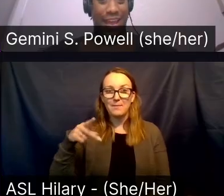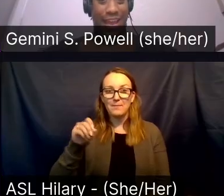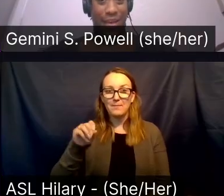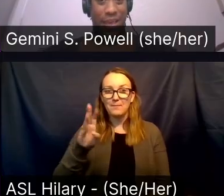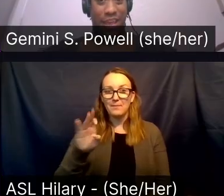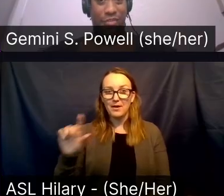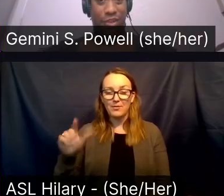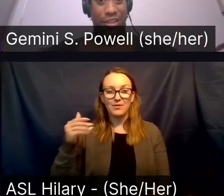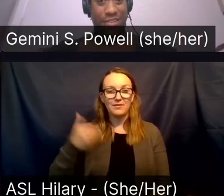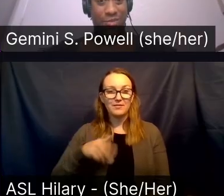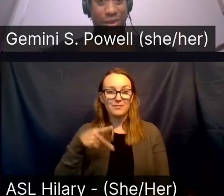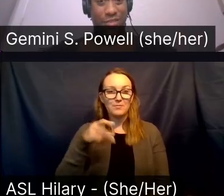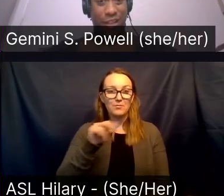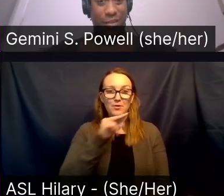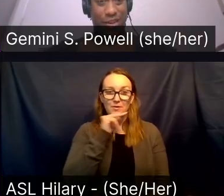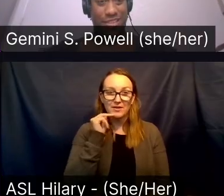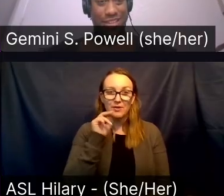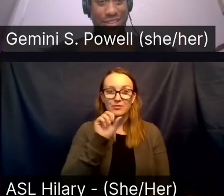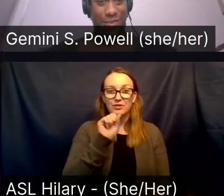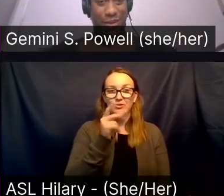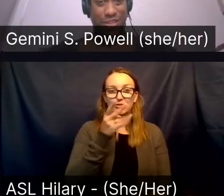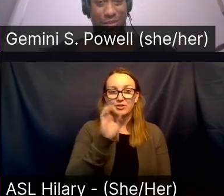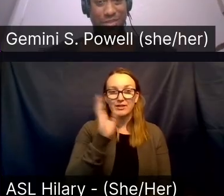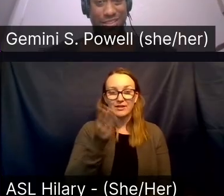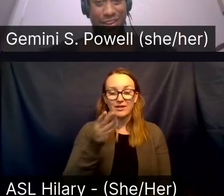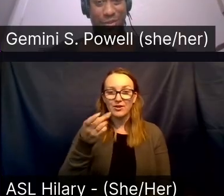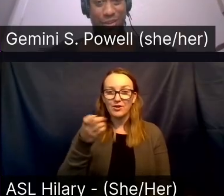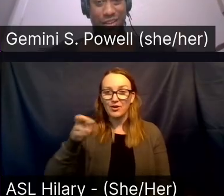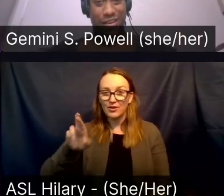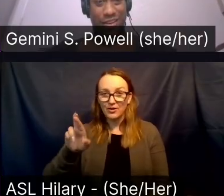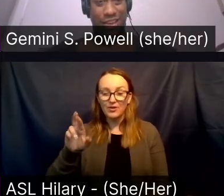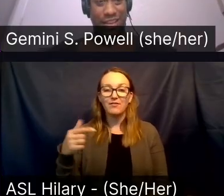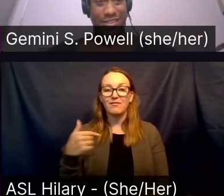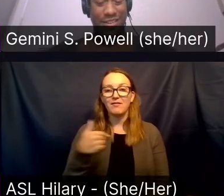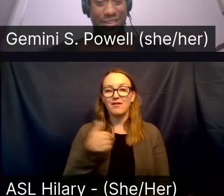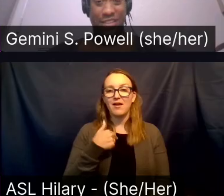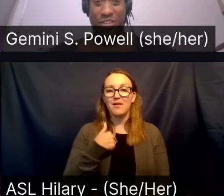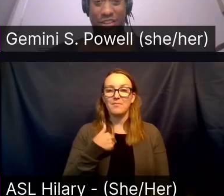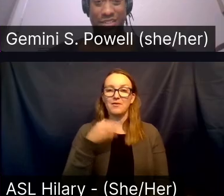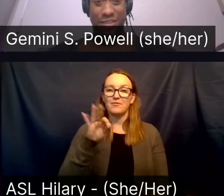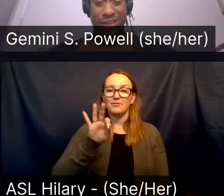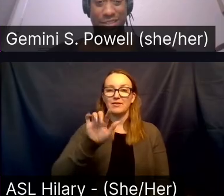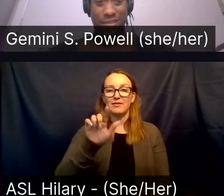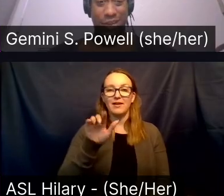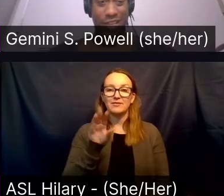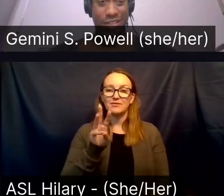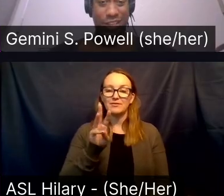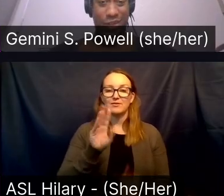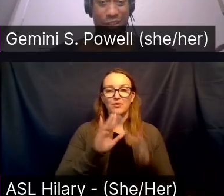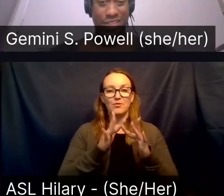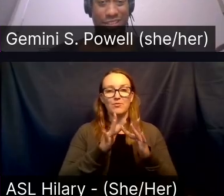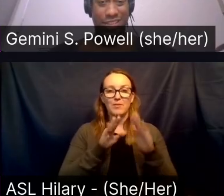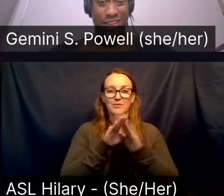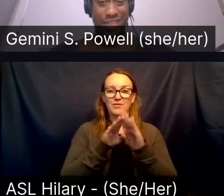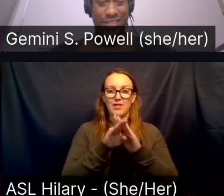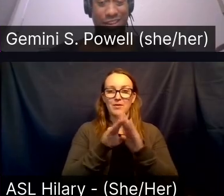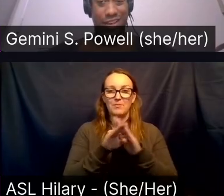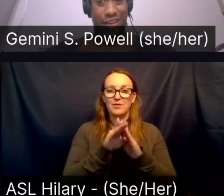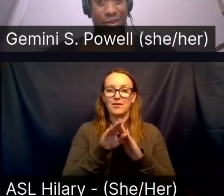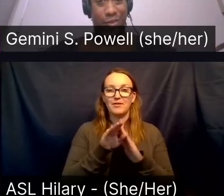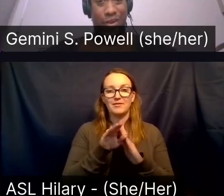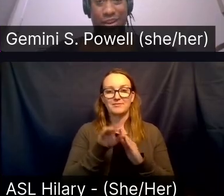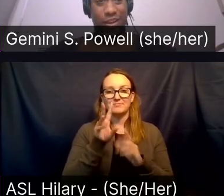and I am a freelance web developer at Texas Web Gems. Here with y'all today to teach y'all some basics about HTML and